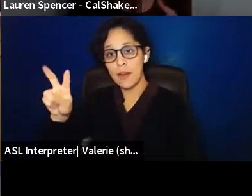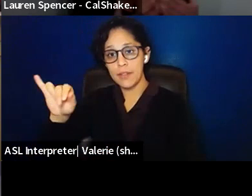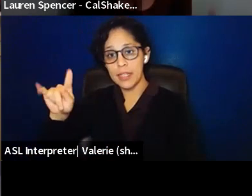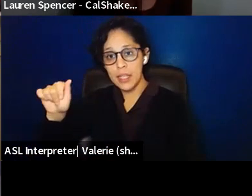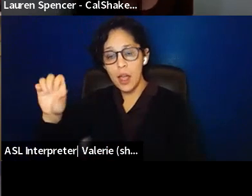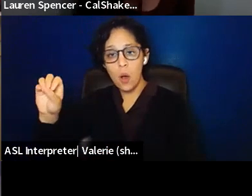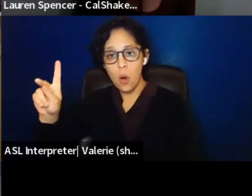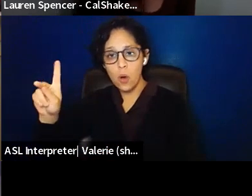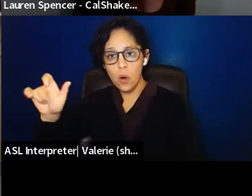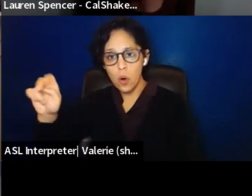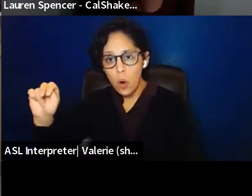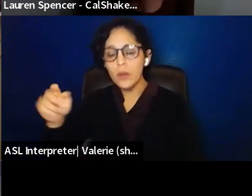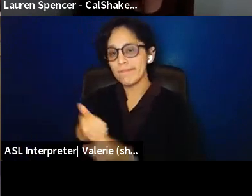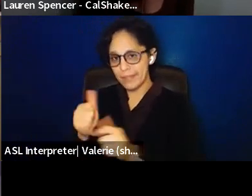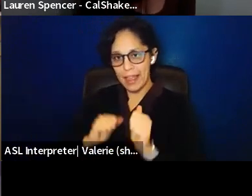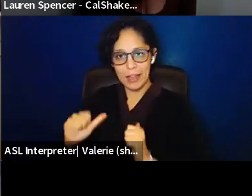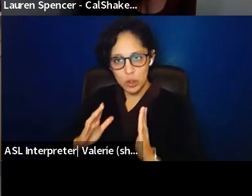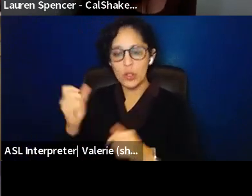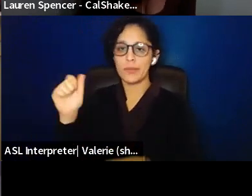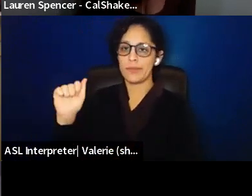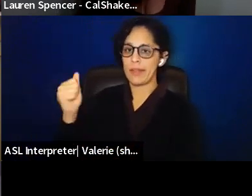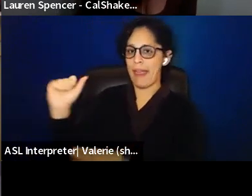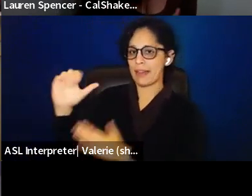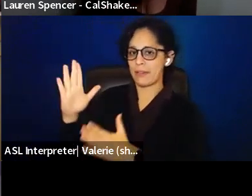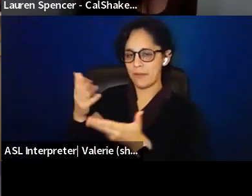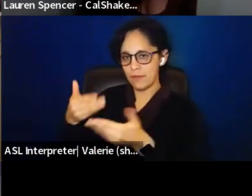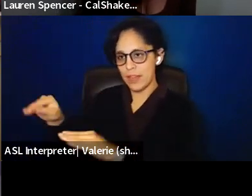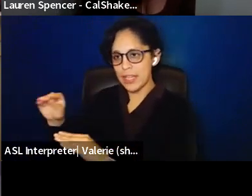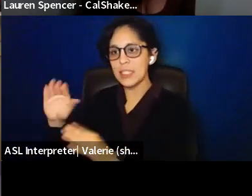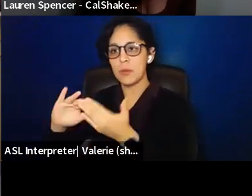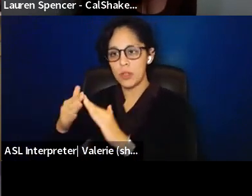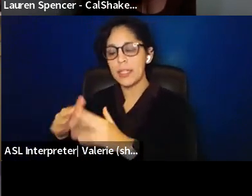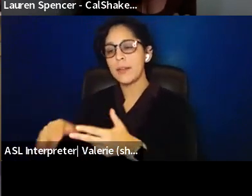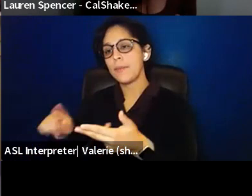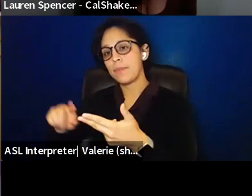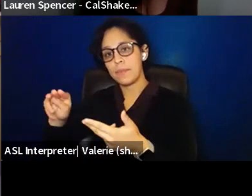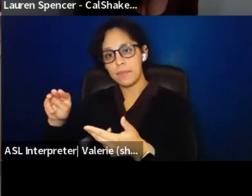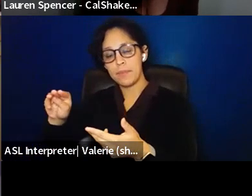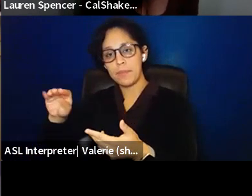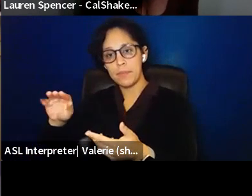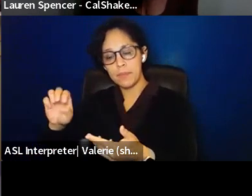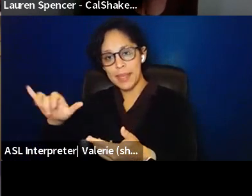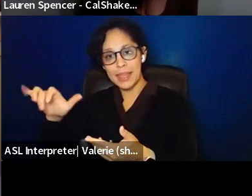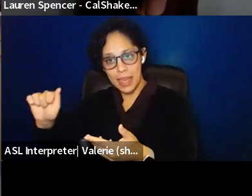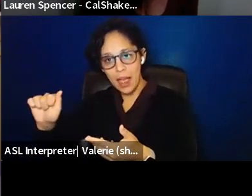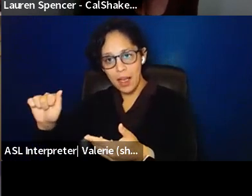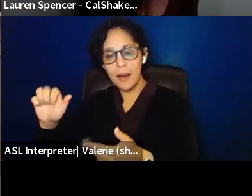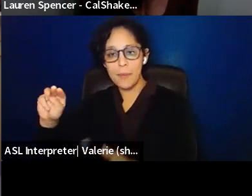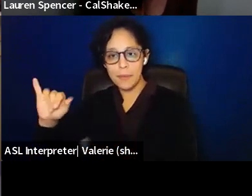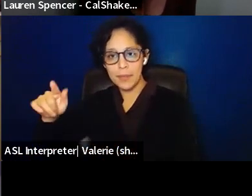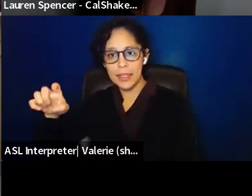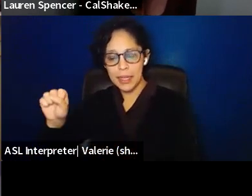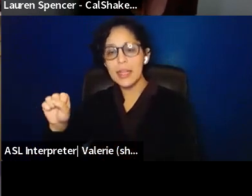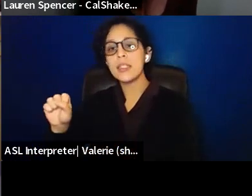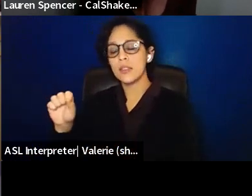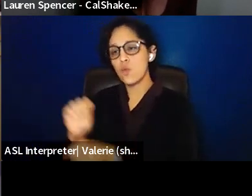also an actor and activist and community cultivator. Mia Mingus, who works with the Transformative Justice Collective.